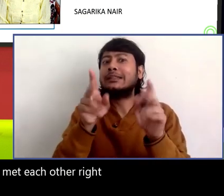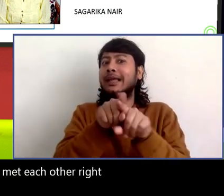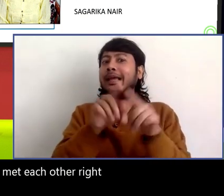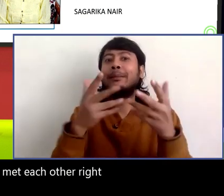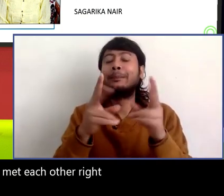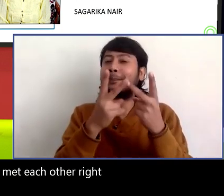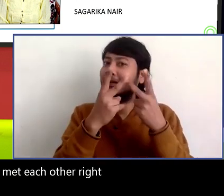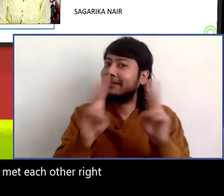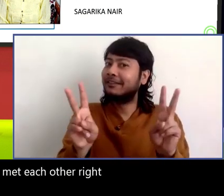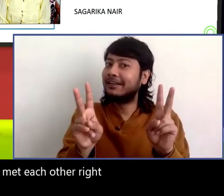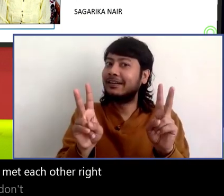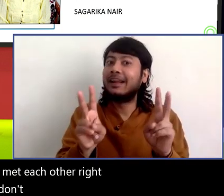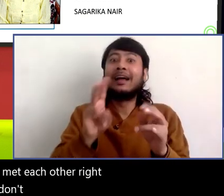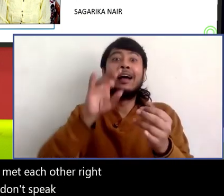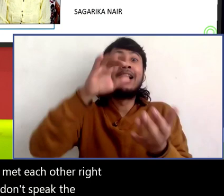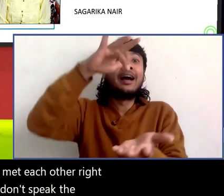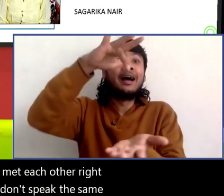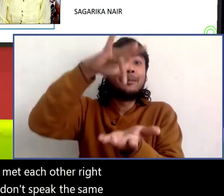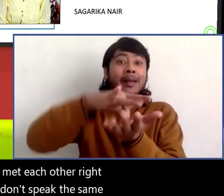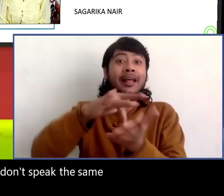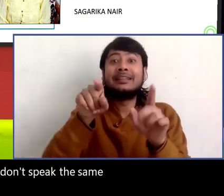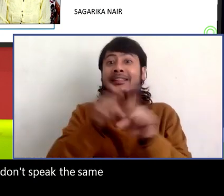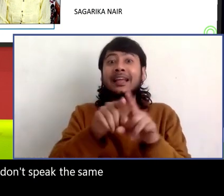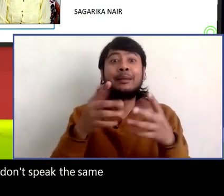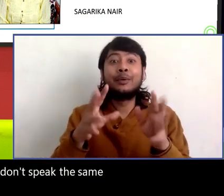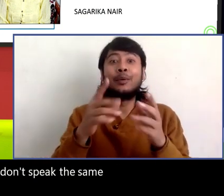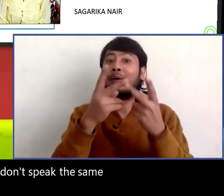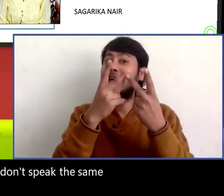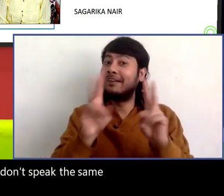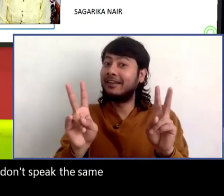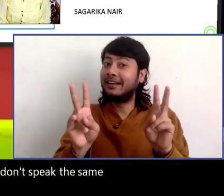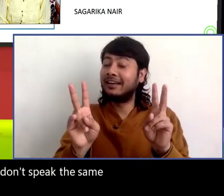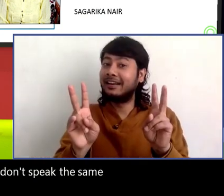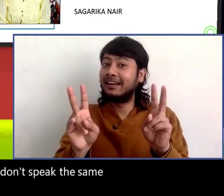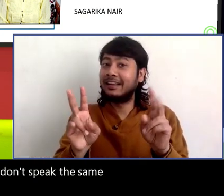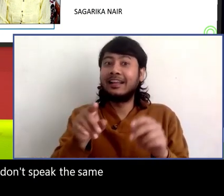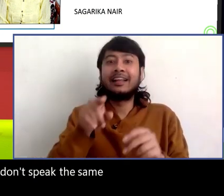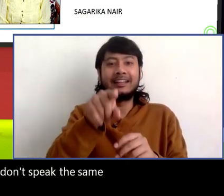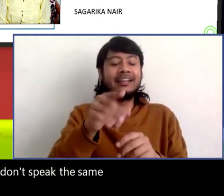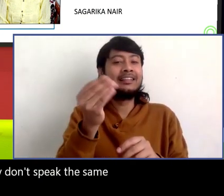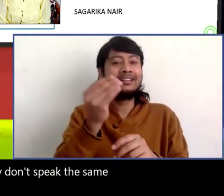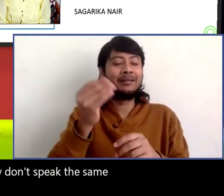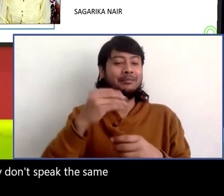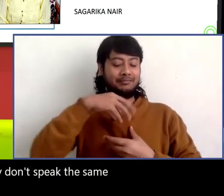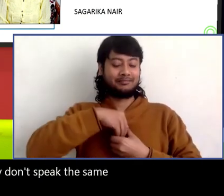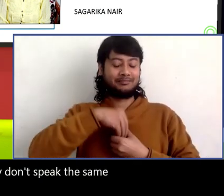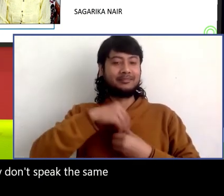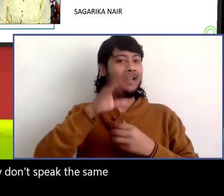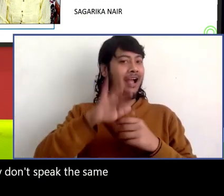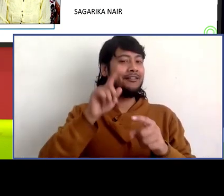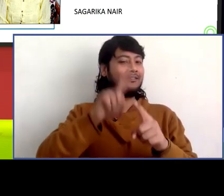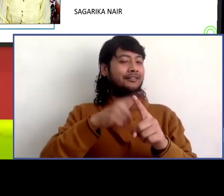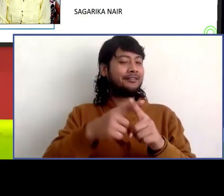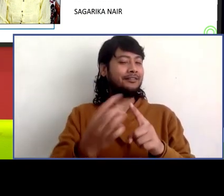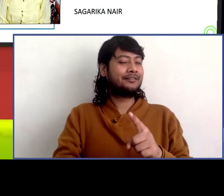speak the same mother tongue and father tongue, but they have some unique abilities that they're going to share with all of us.